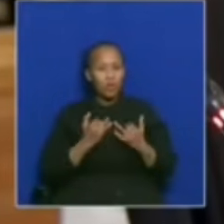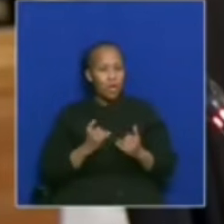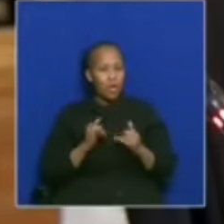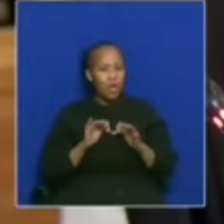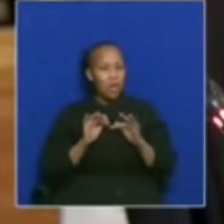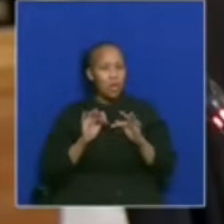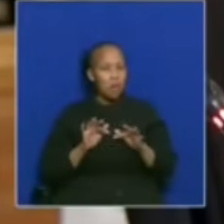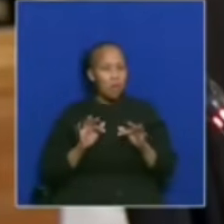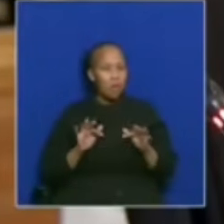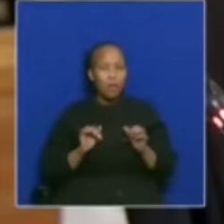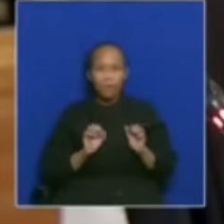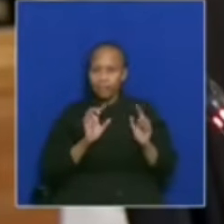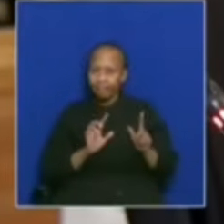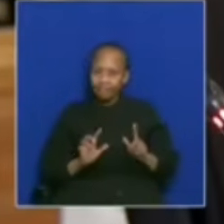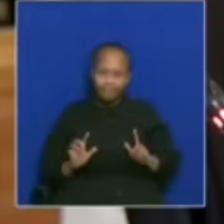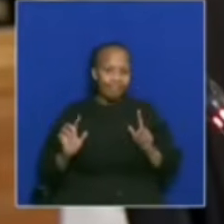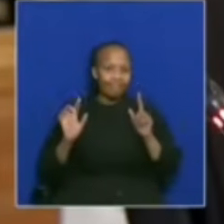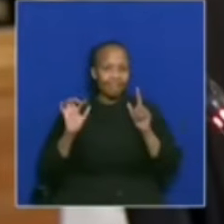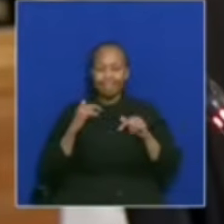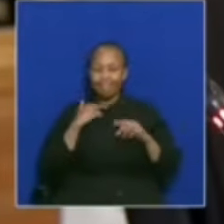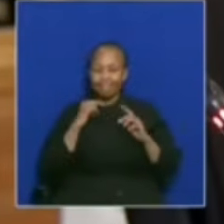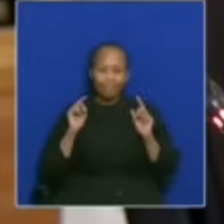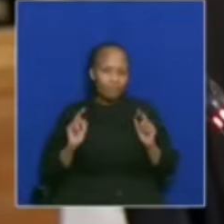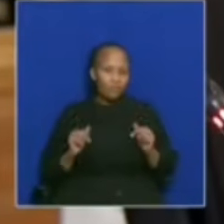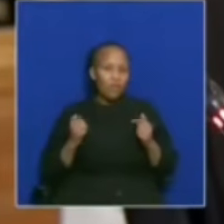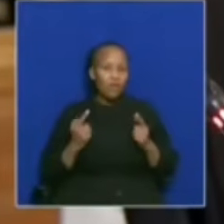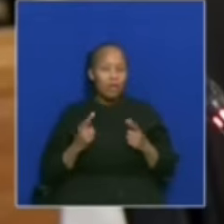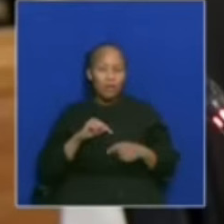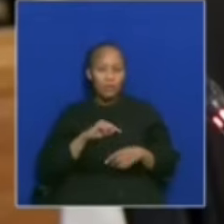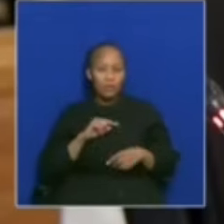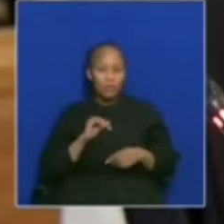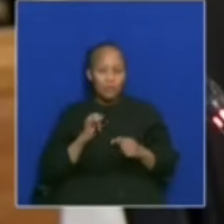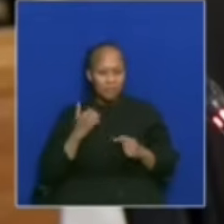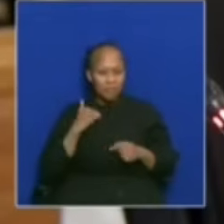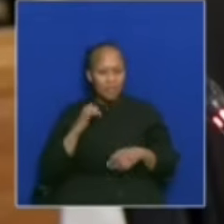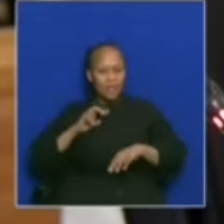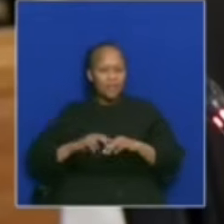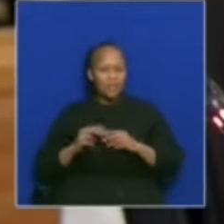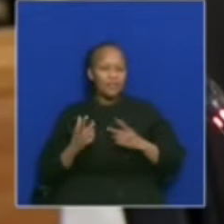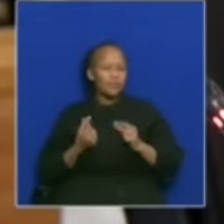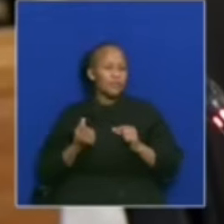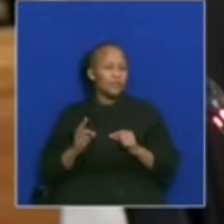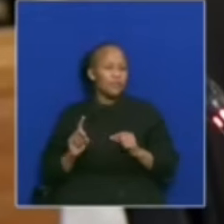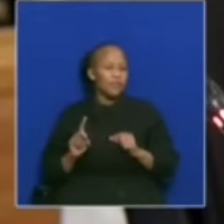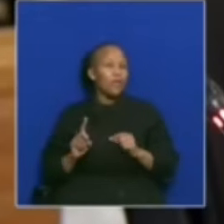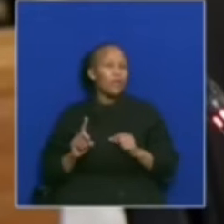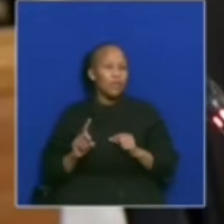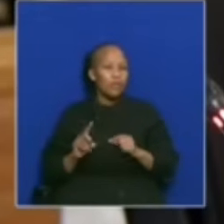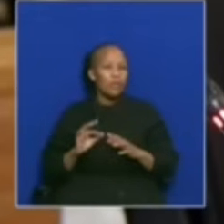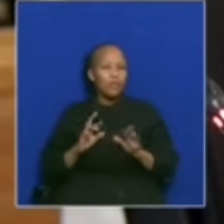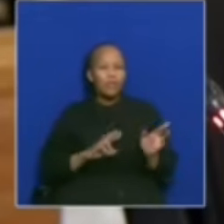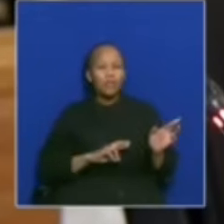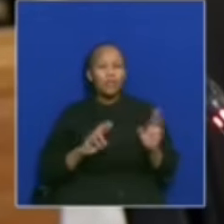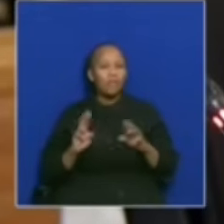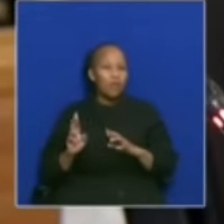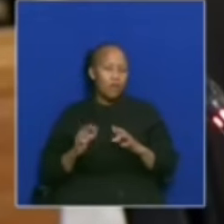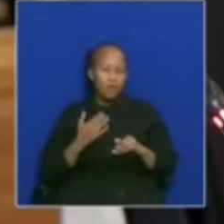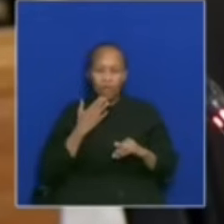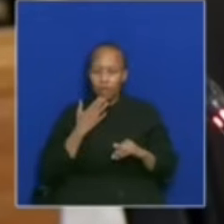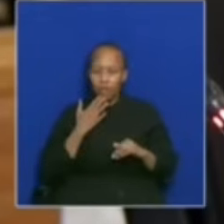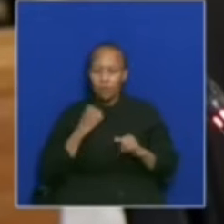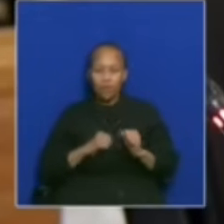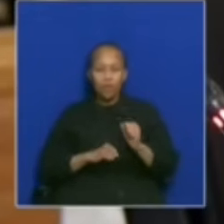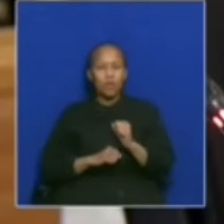mean, in particular, I have to refer to the officer who wasn't named earlier